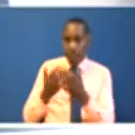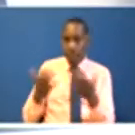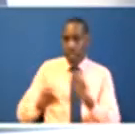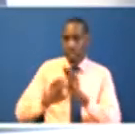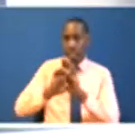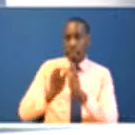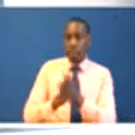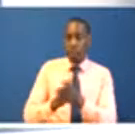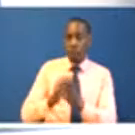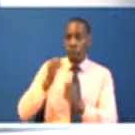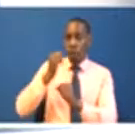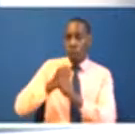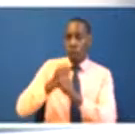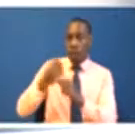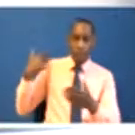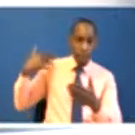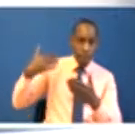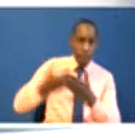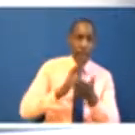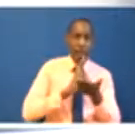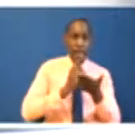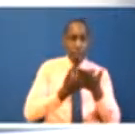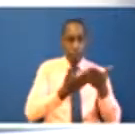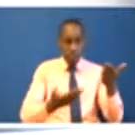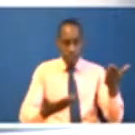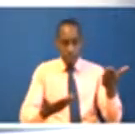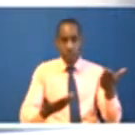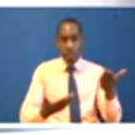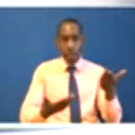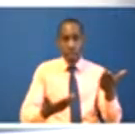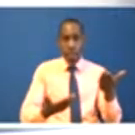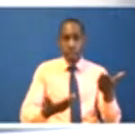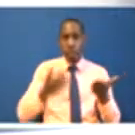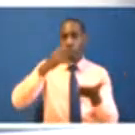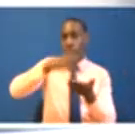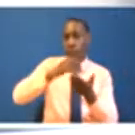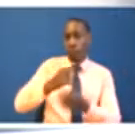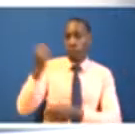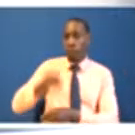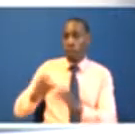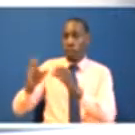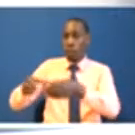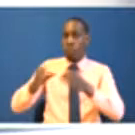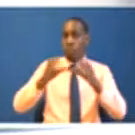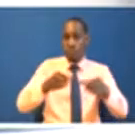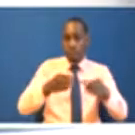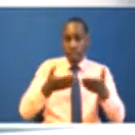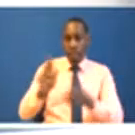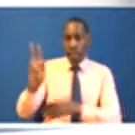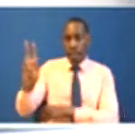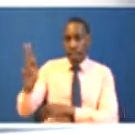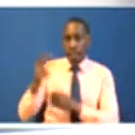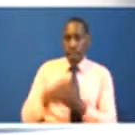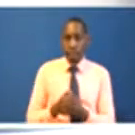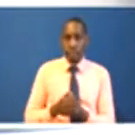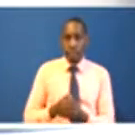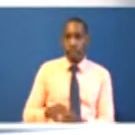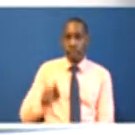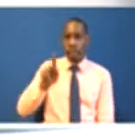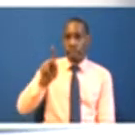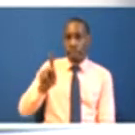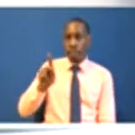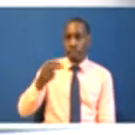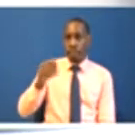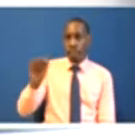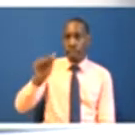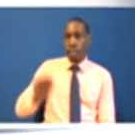like track record what be taken into account by political parties in this country philip kisia